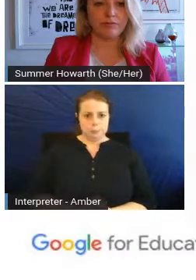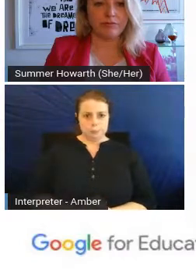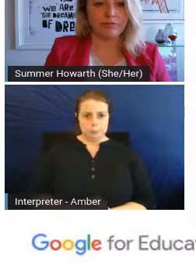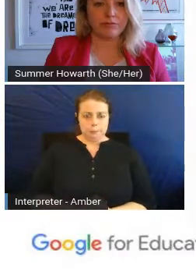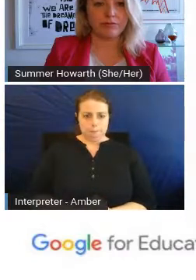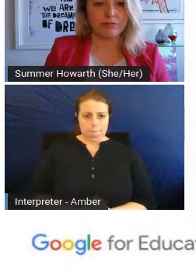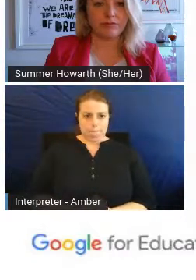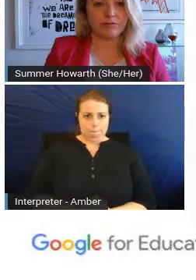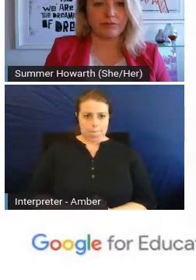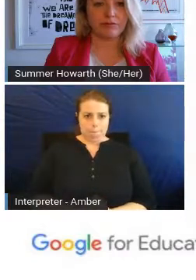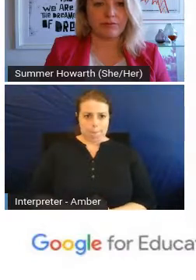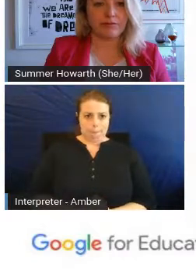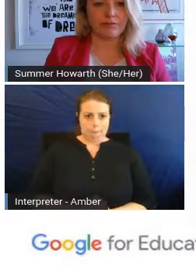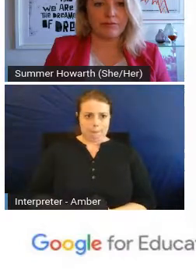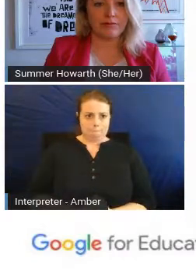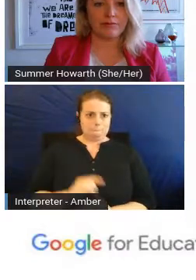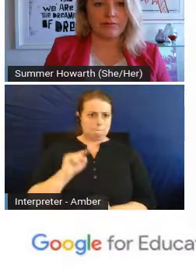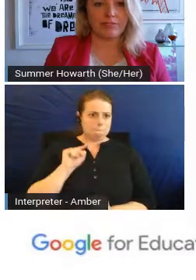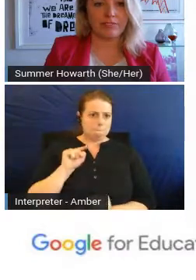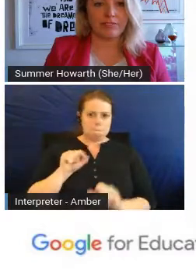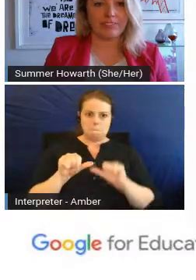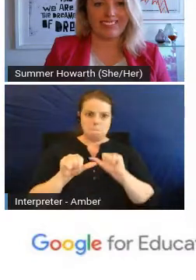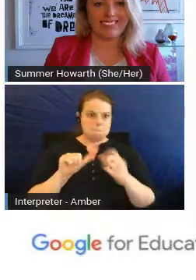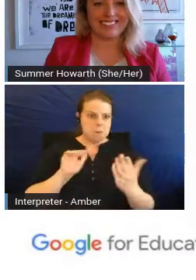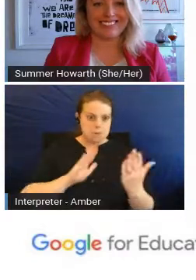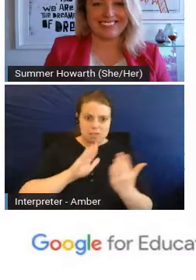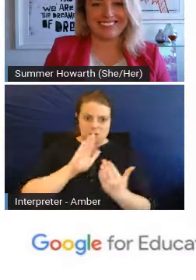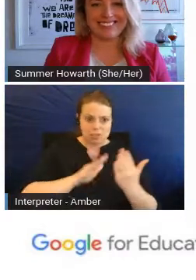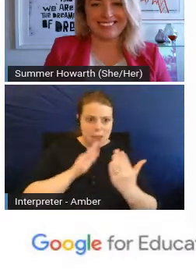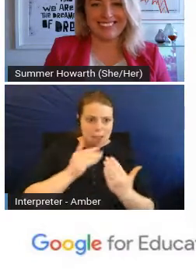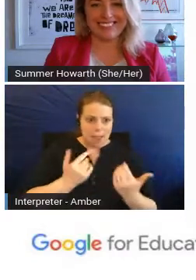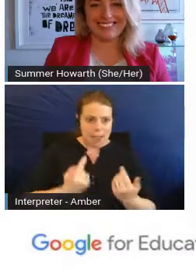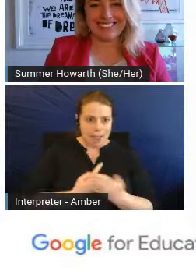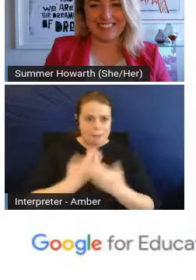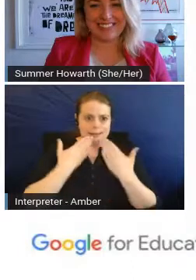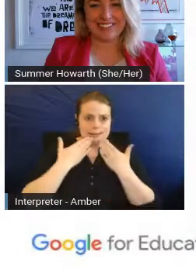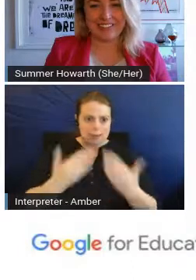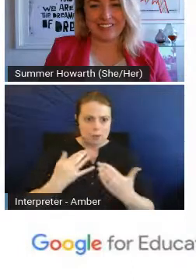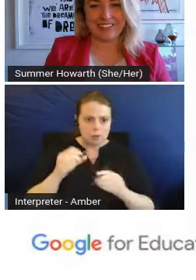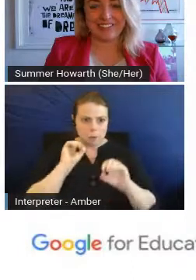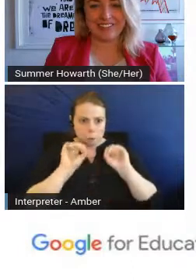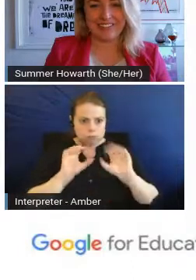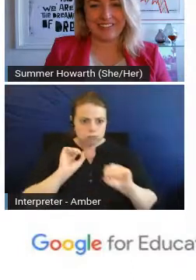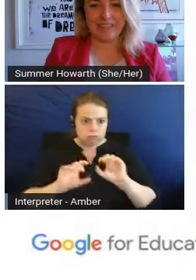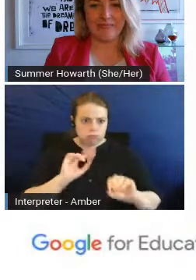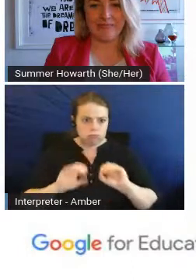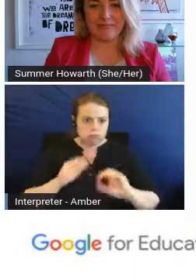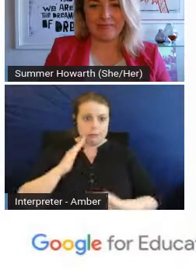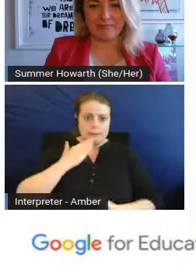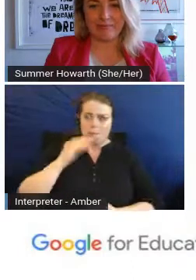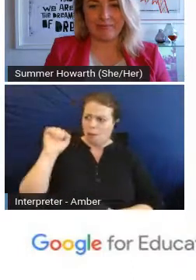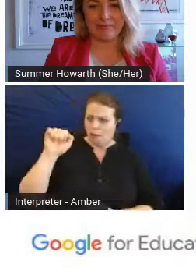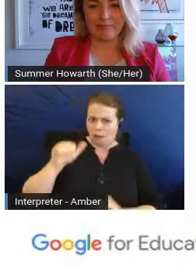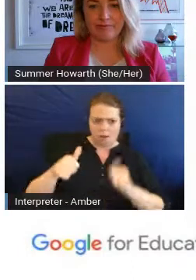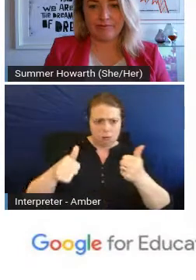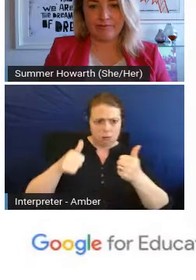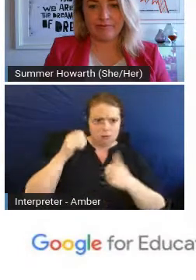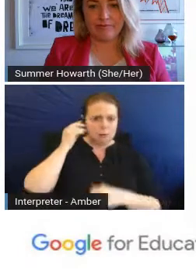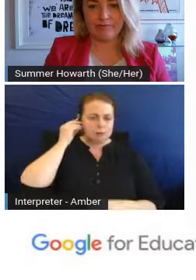There's some brilliant chat happening here. Thank you so much, everyone, for jumping in there. Yeah, it's really good, isn't it? Yeah. So